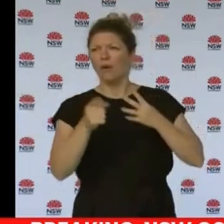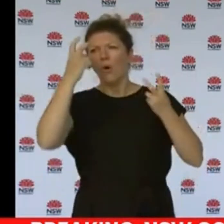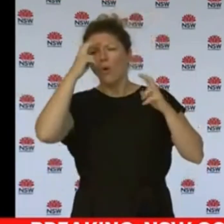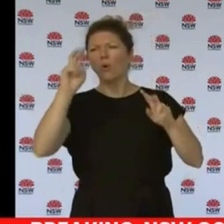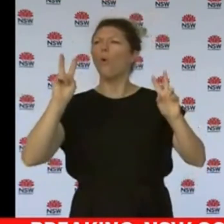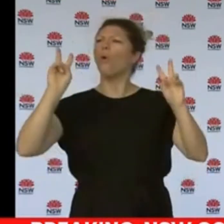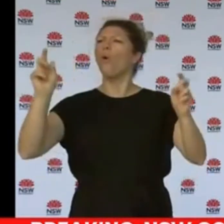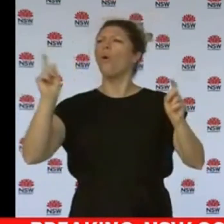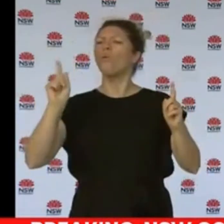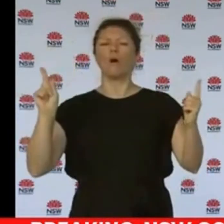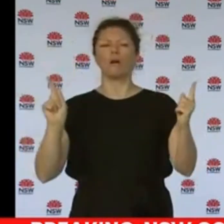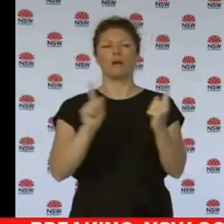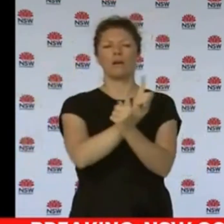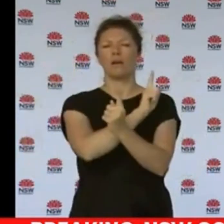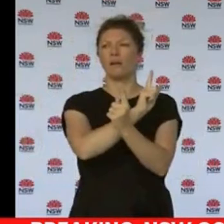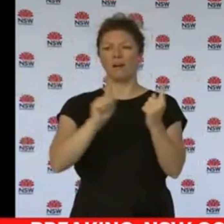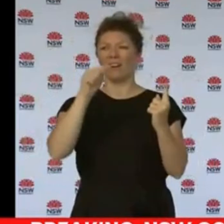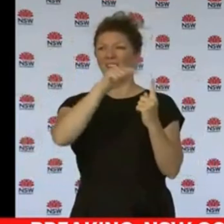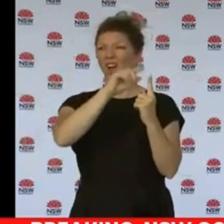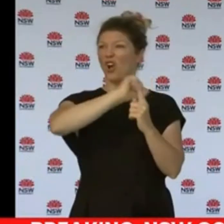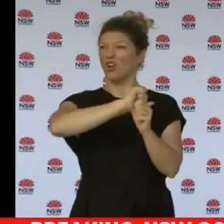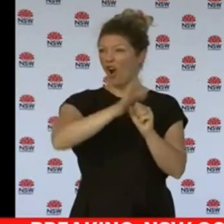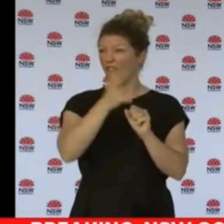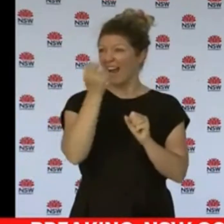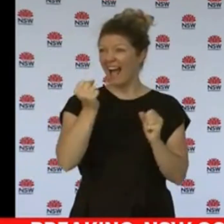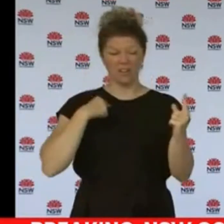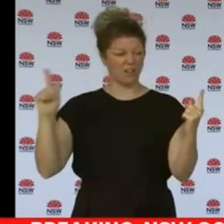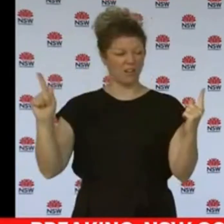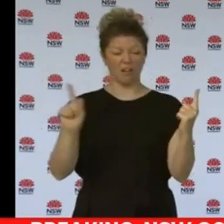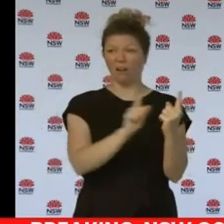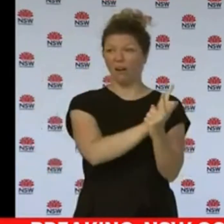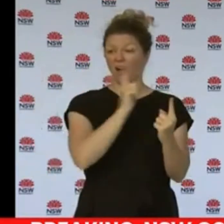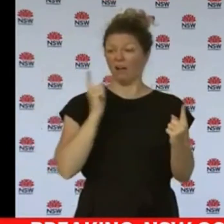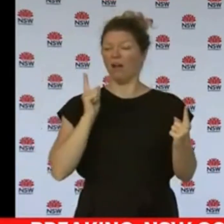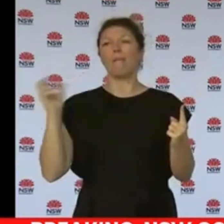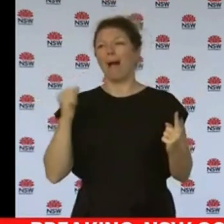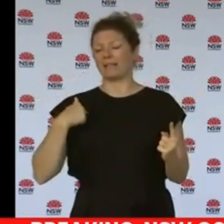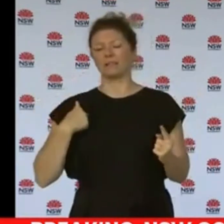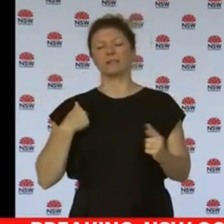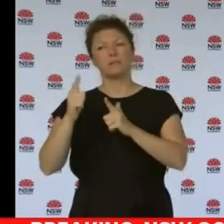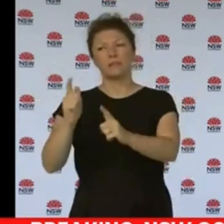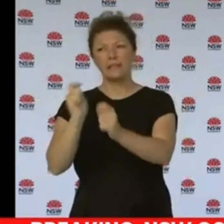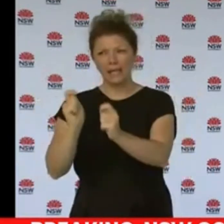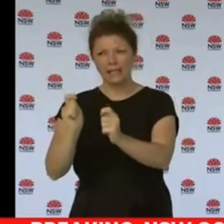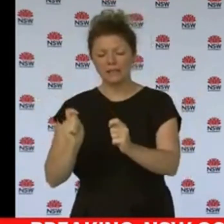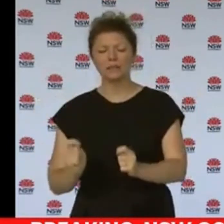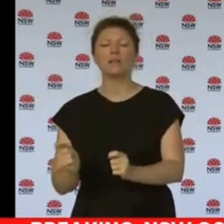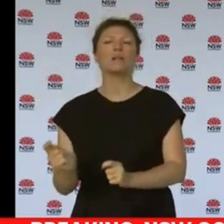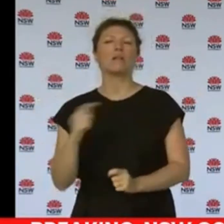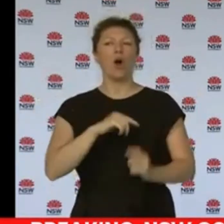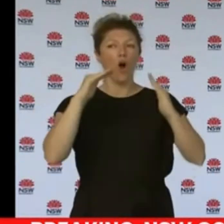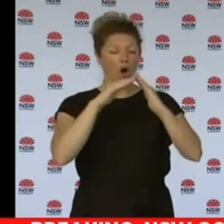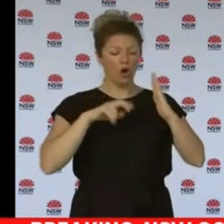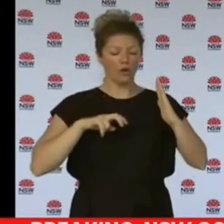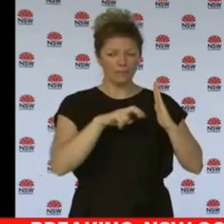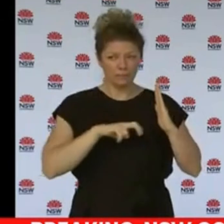below is a casual contact who must get tested immediately and self-isolate until a negative result is received. And